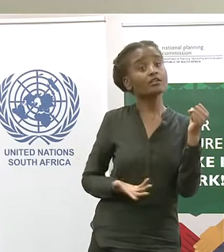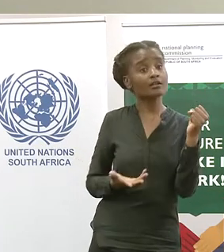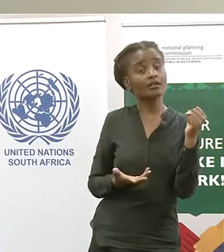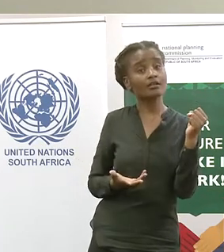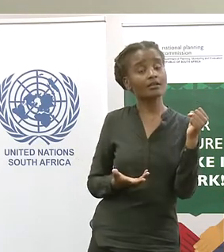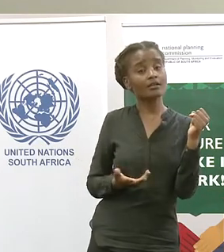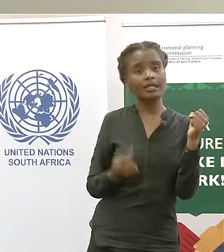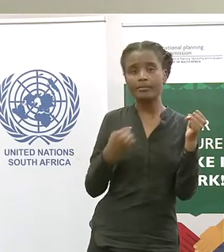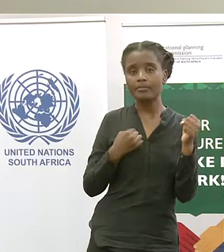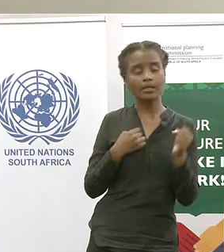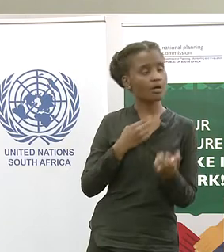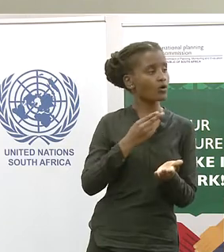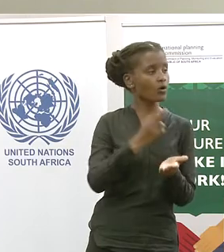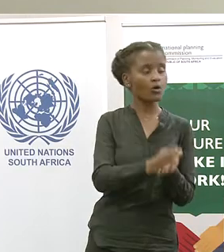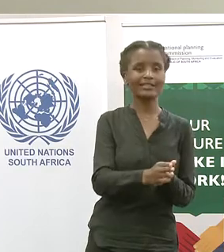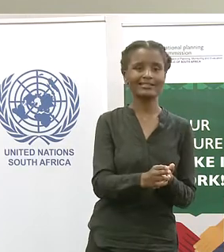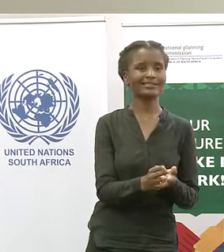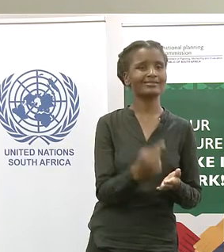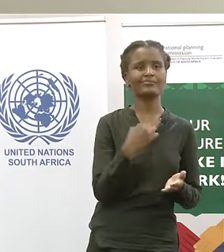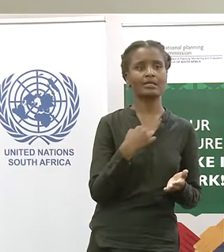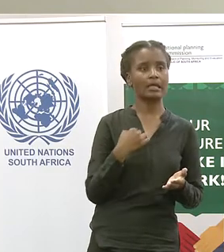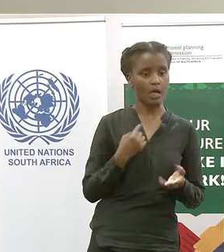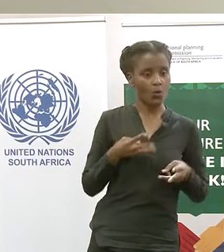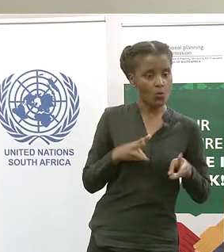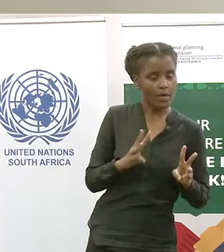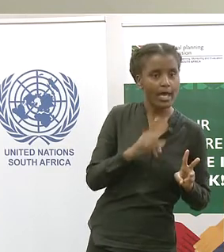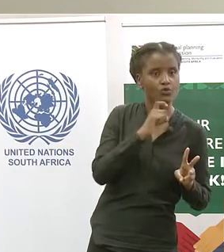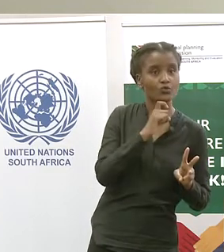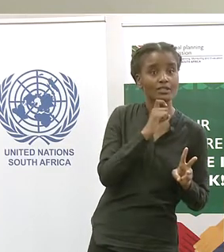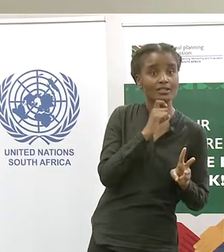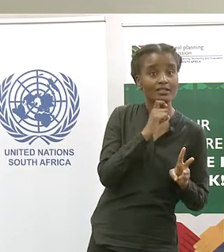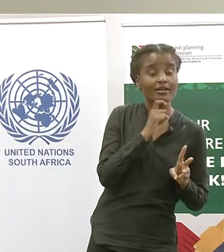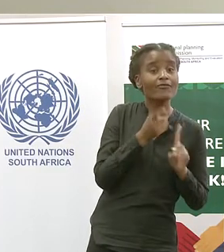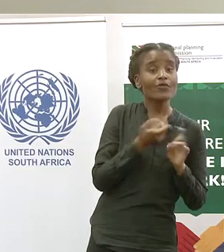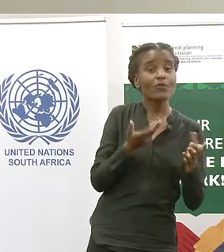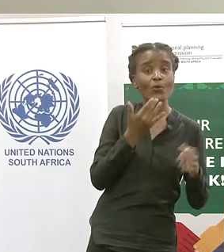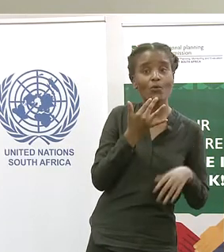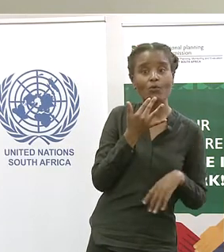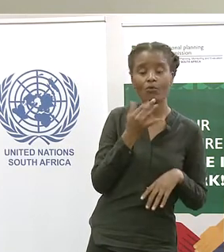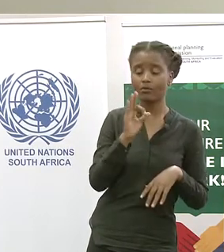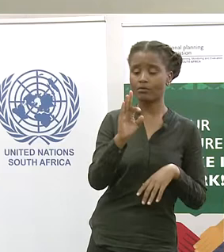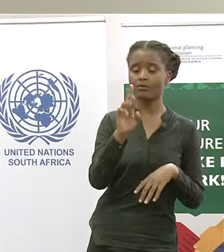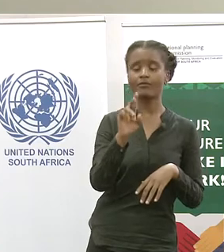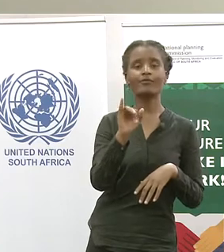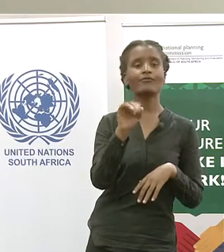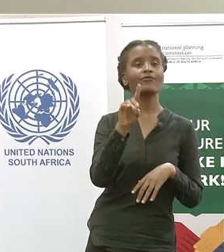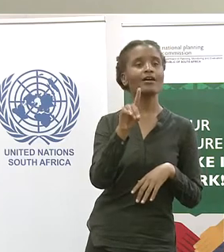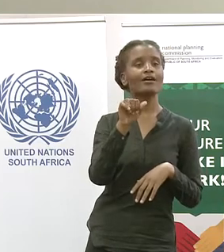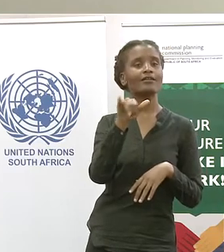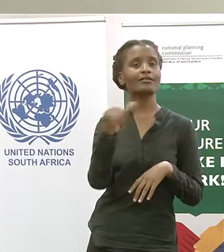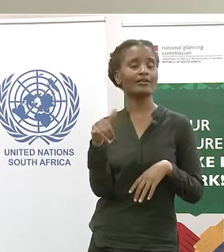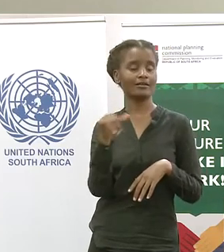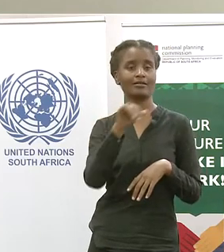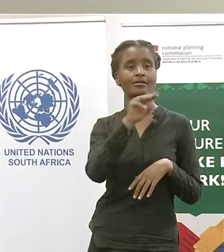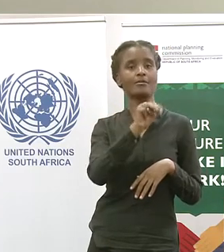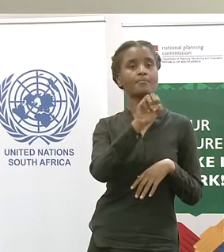The methodology that I use, I got it from Friday Mavuso. And it is something that I feel all of